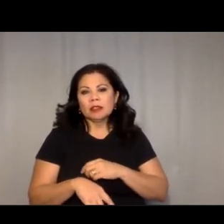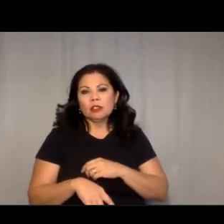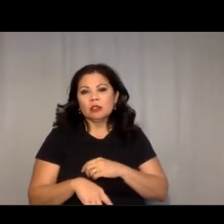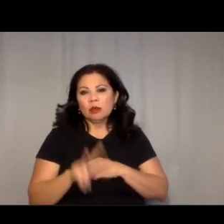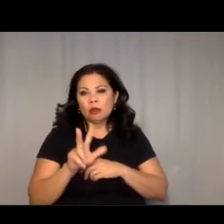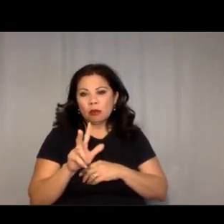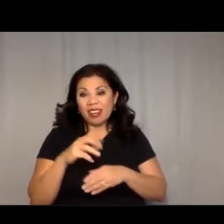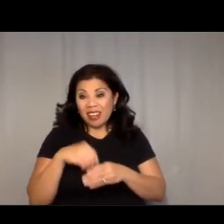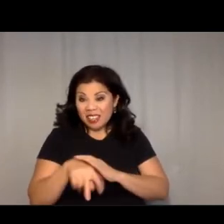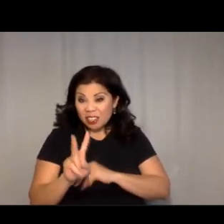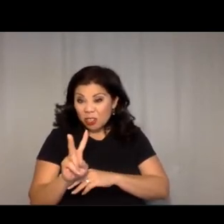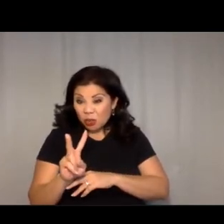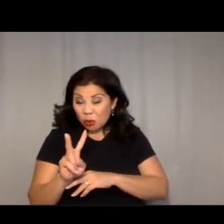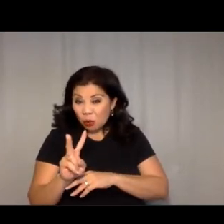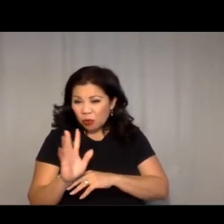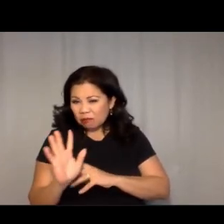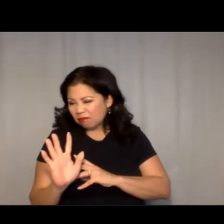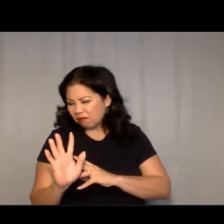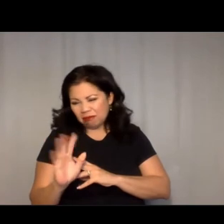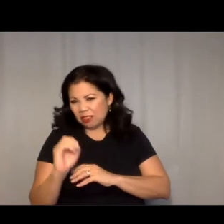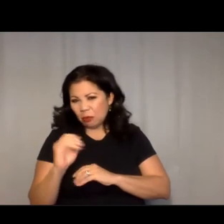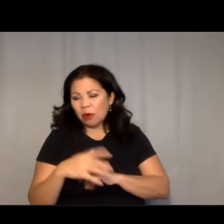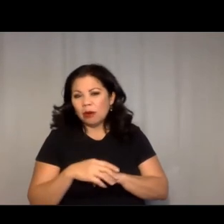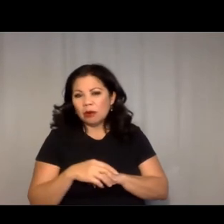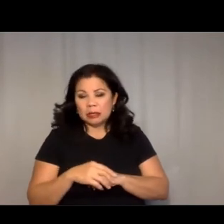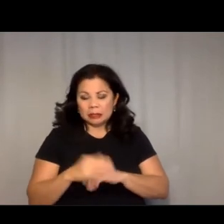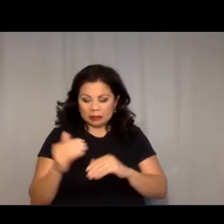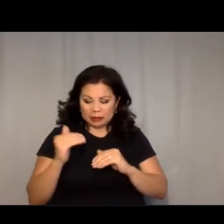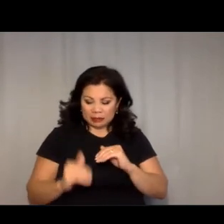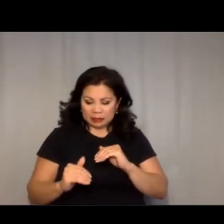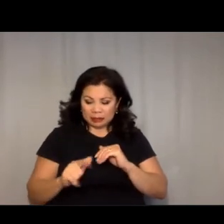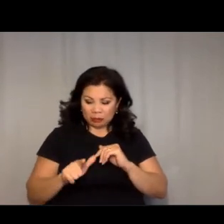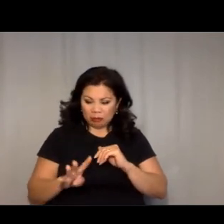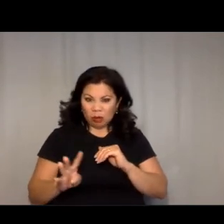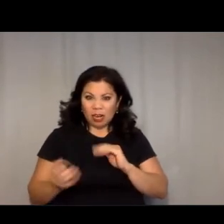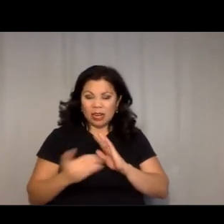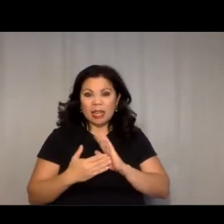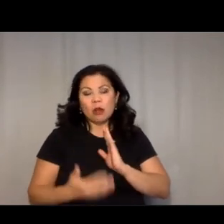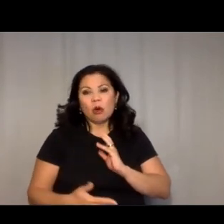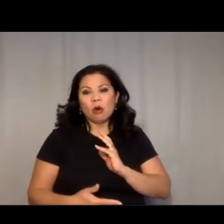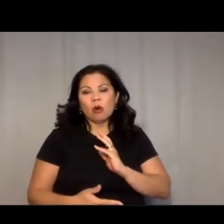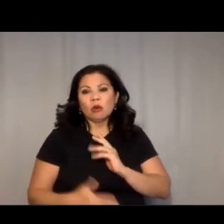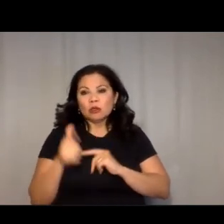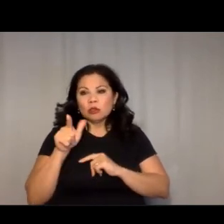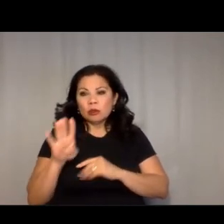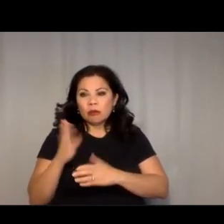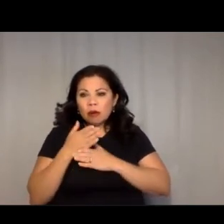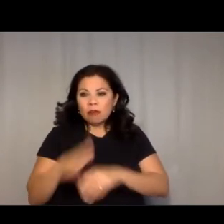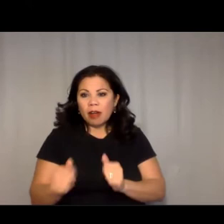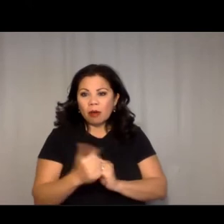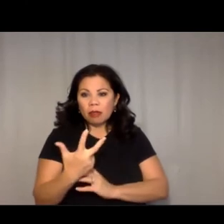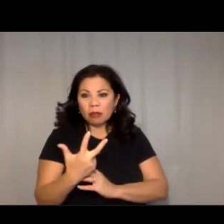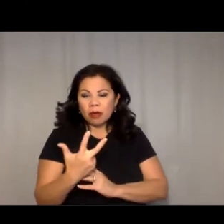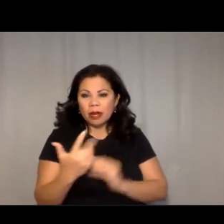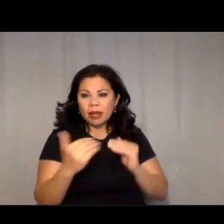subtract. Uh-oh, I get 24 back again. Okay, so 3 goes into 24 8